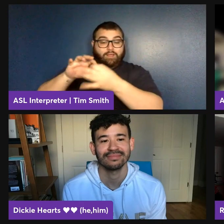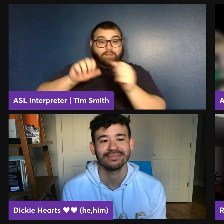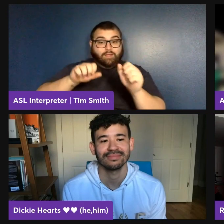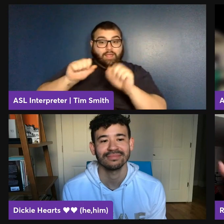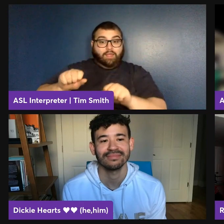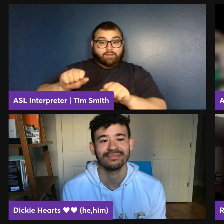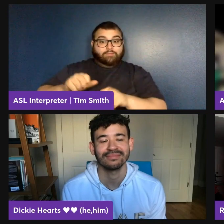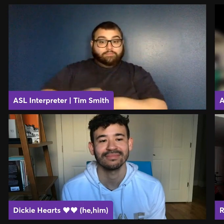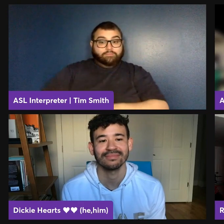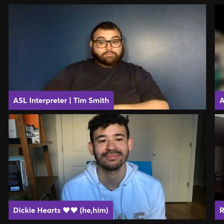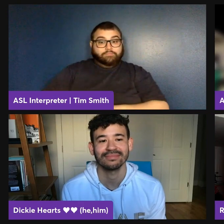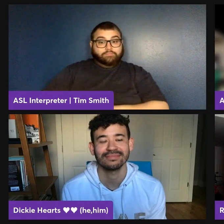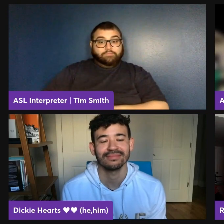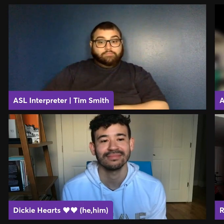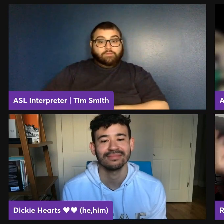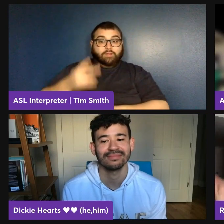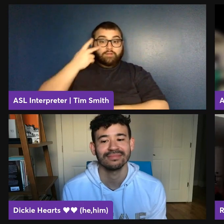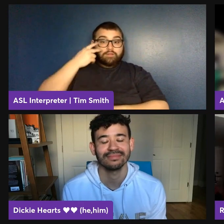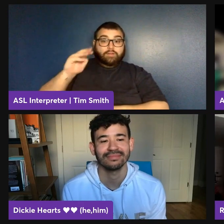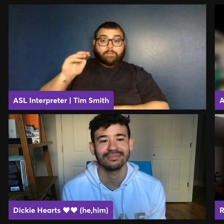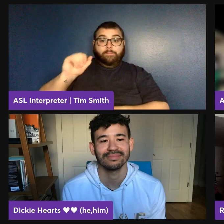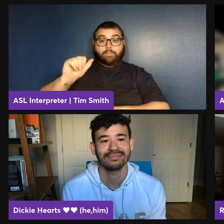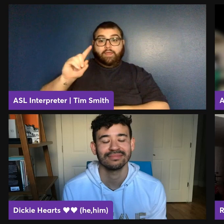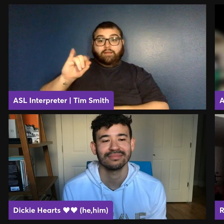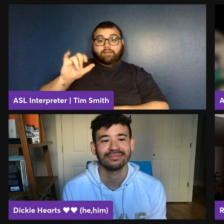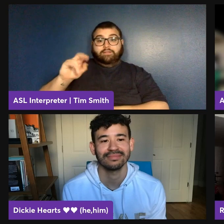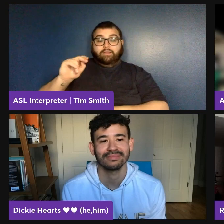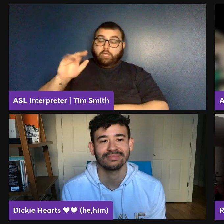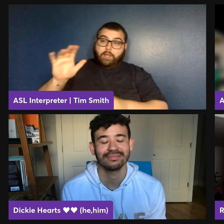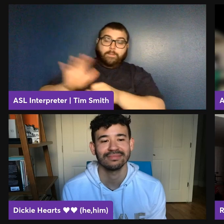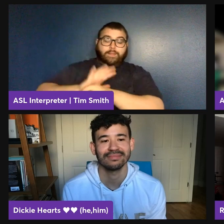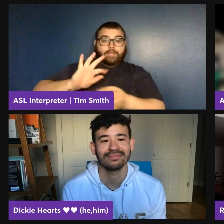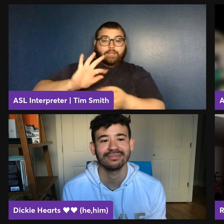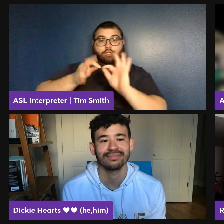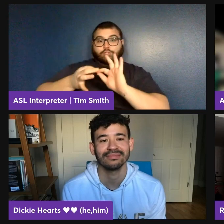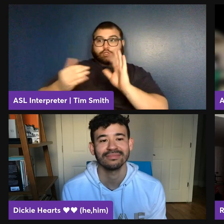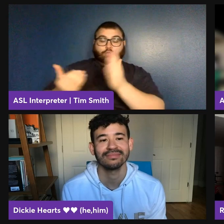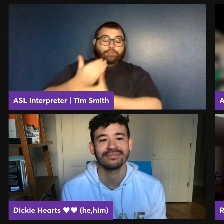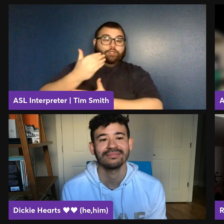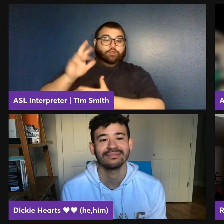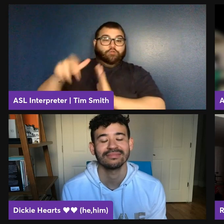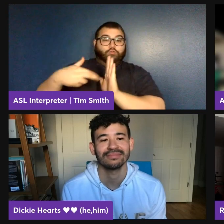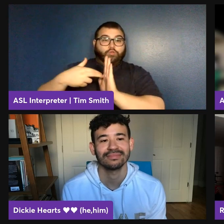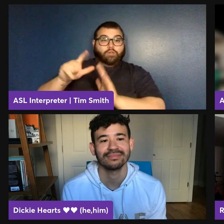valid. So then to see Madison completely reinterpret the role of Laura,